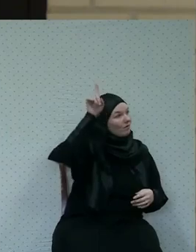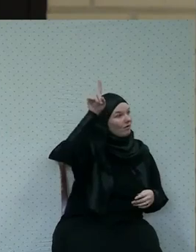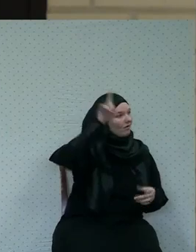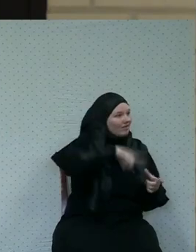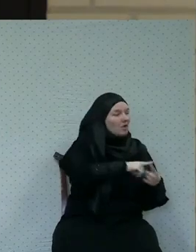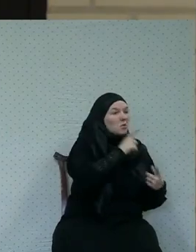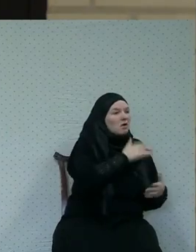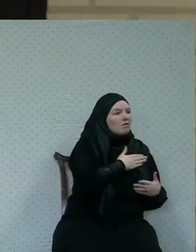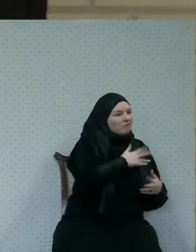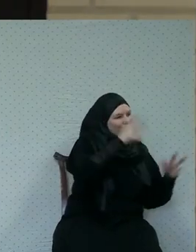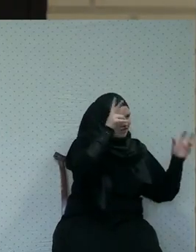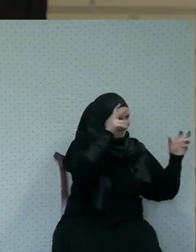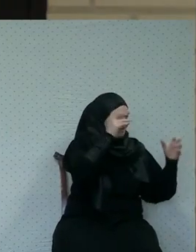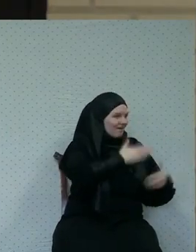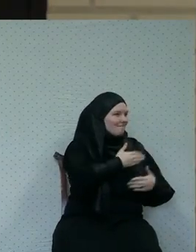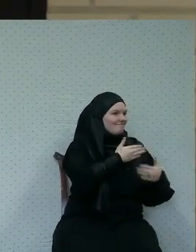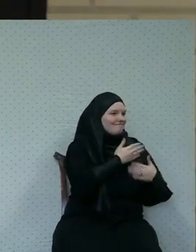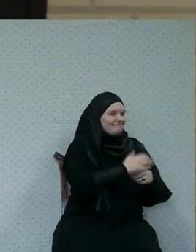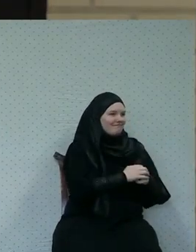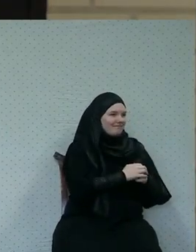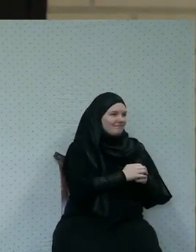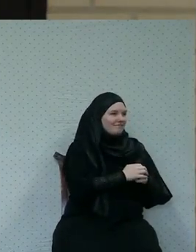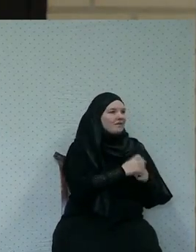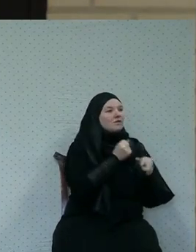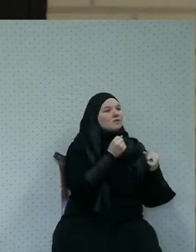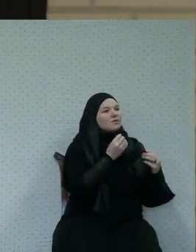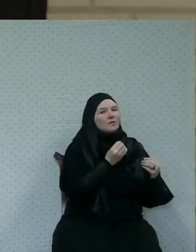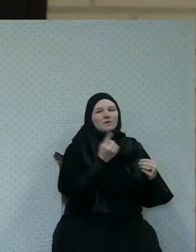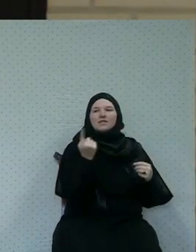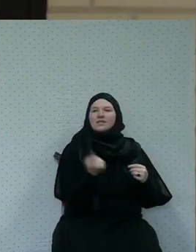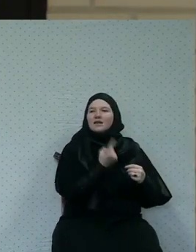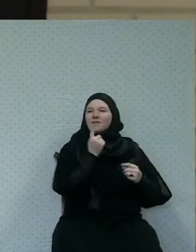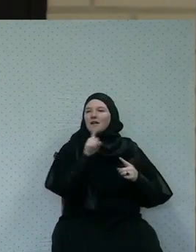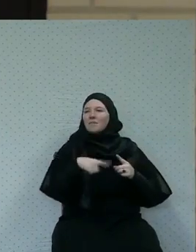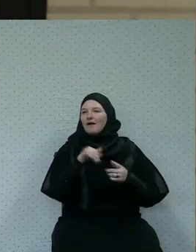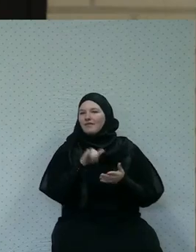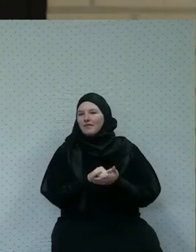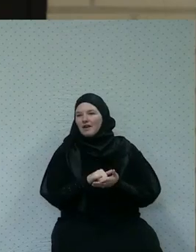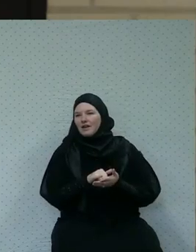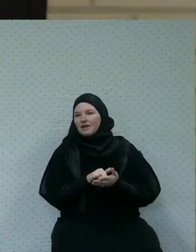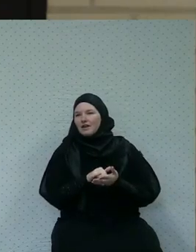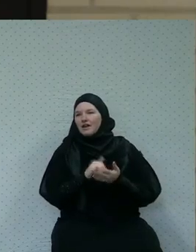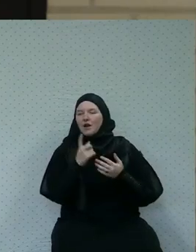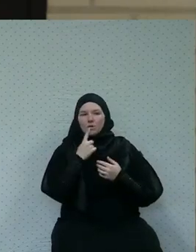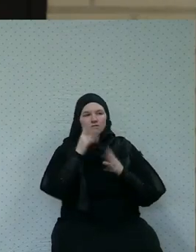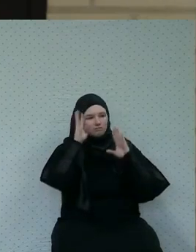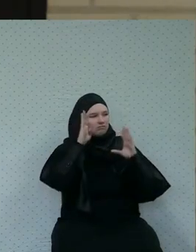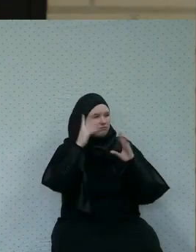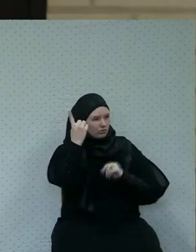and to our whims and desires. So there is something about this that I need to draw everybody's attention